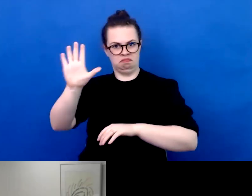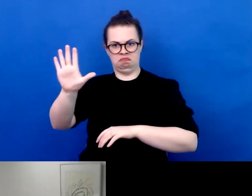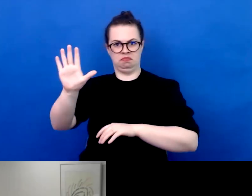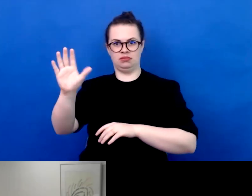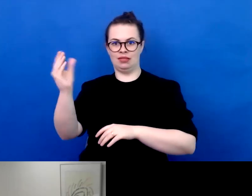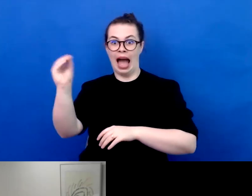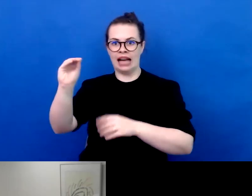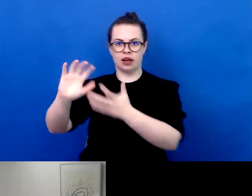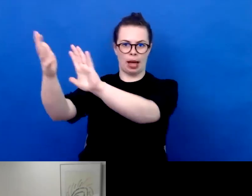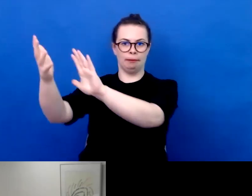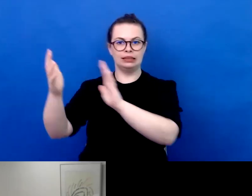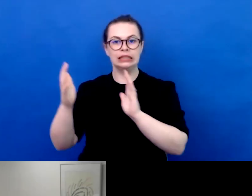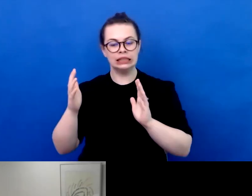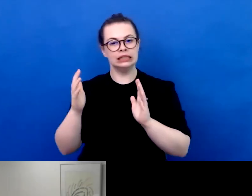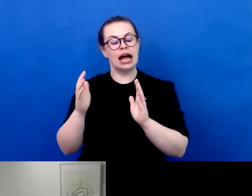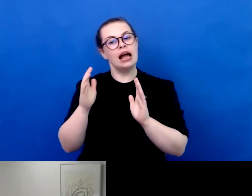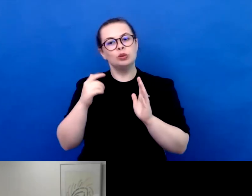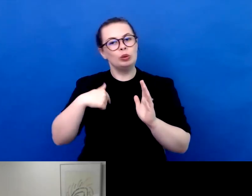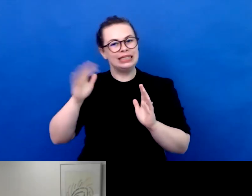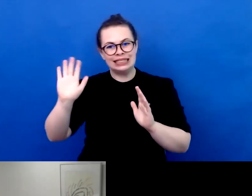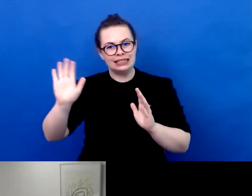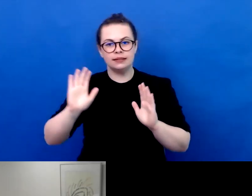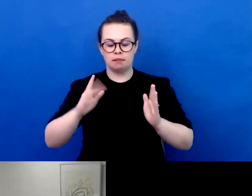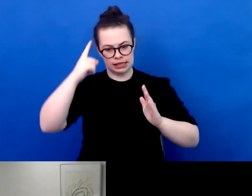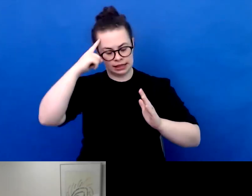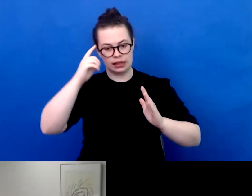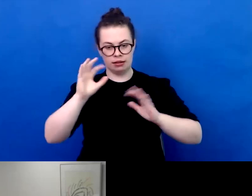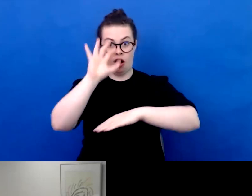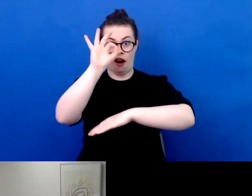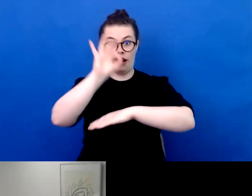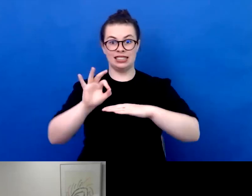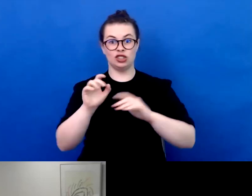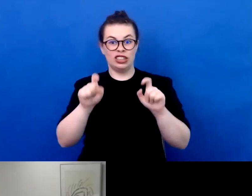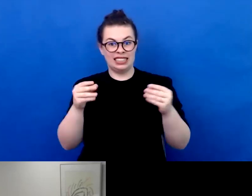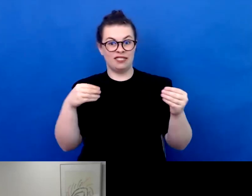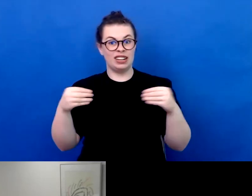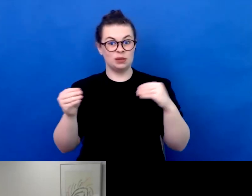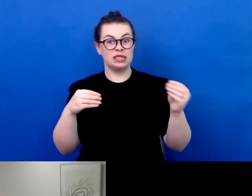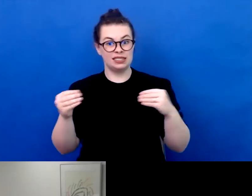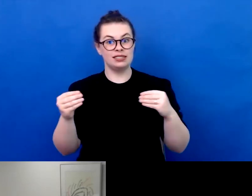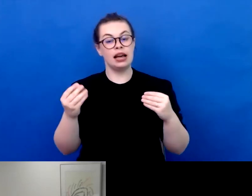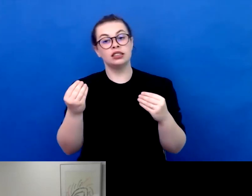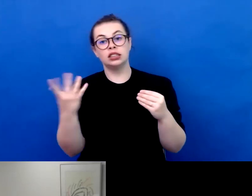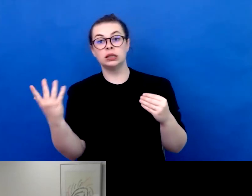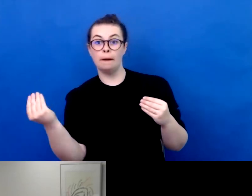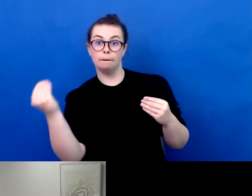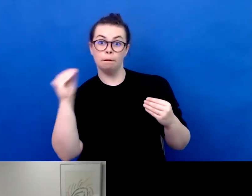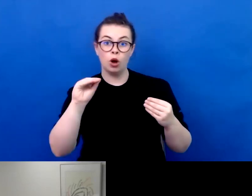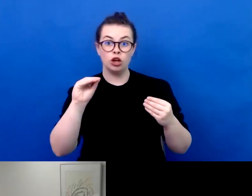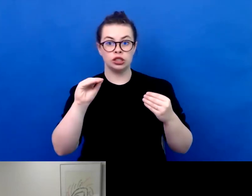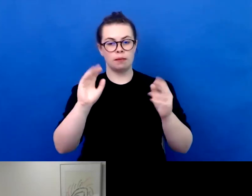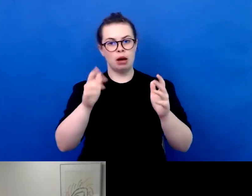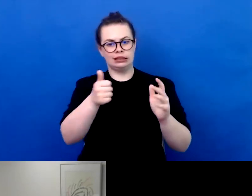should be able to accommodate the fact that in some cases, certain ERP effects are triggered, and in other cases or